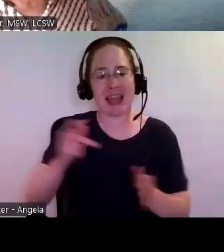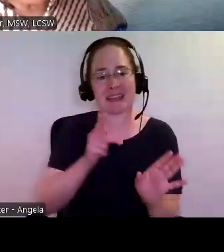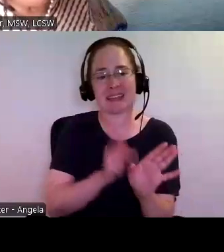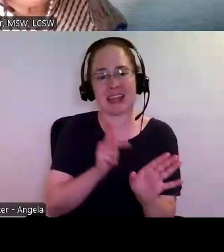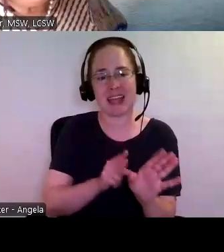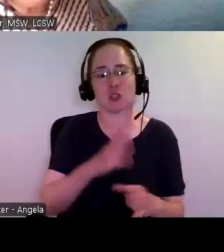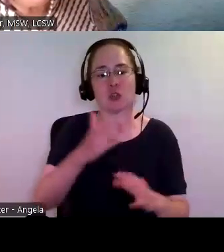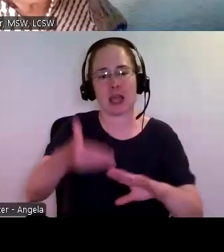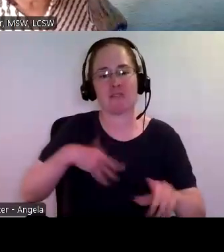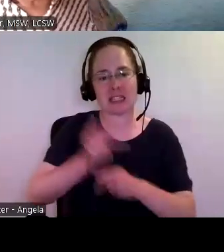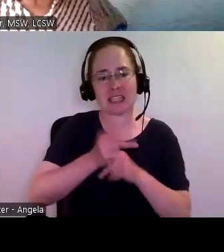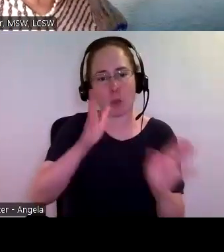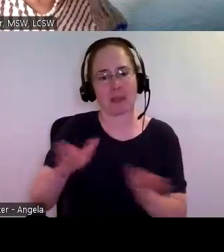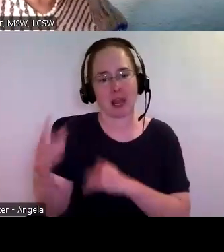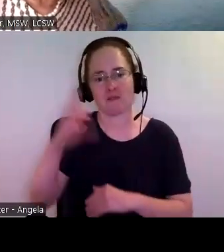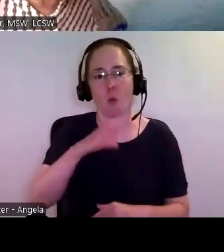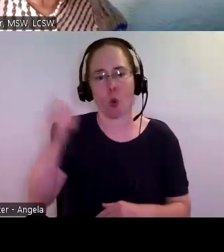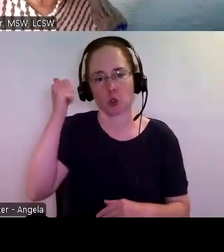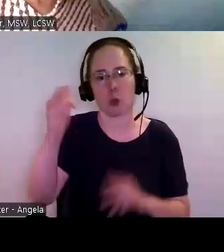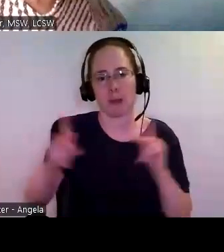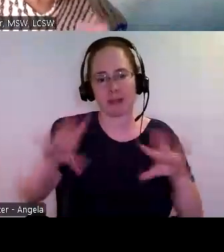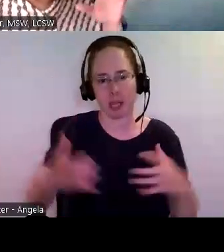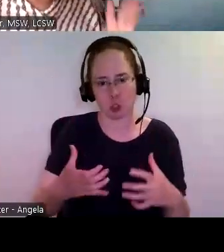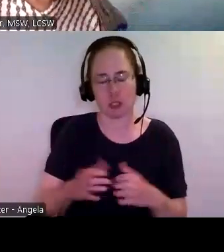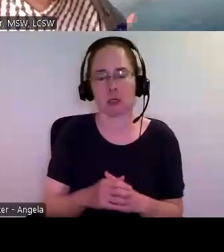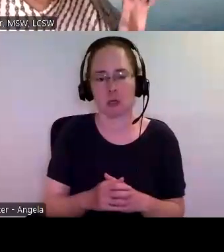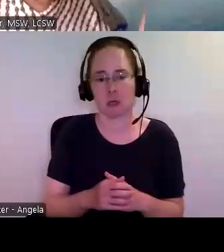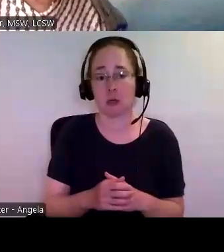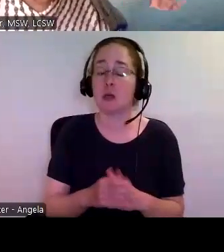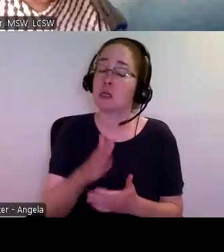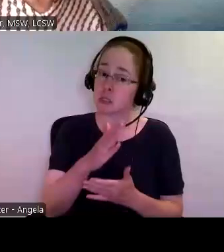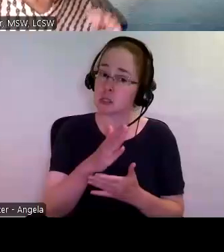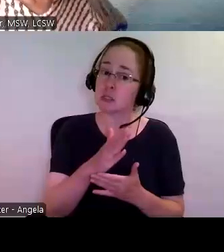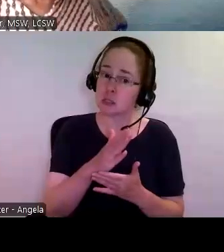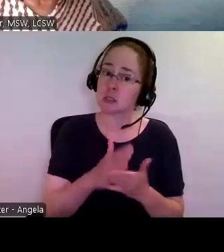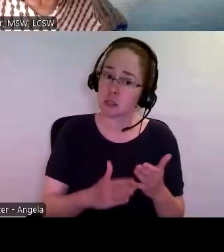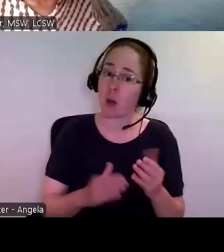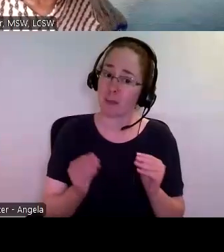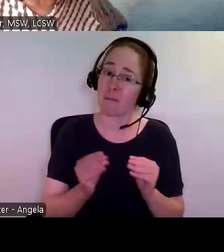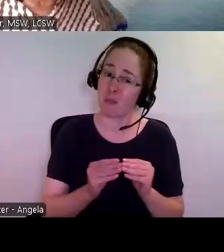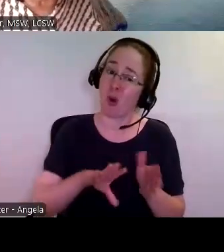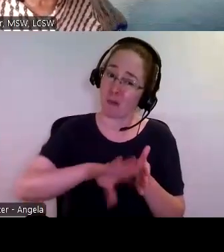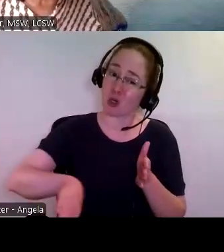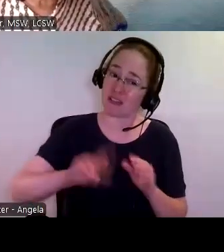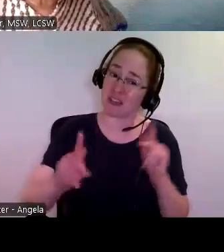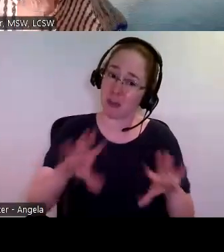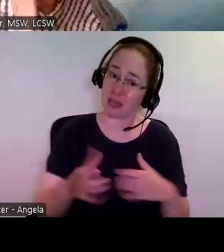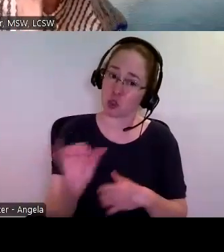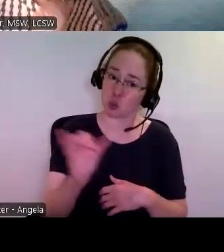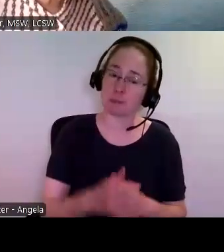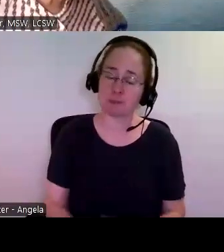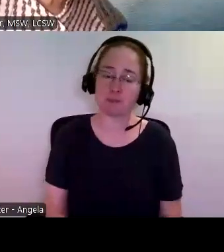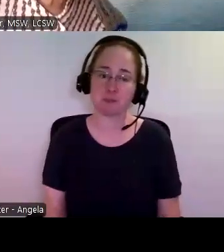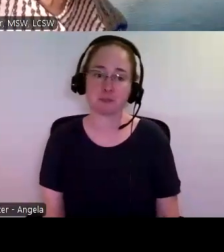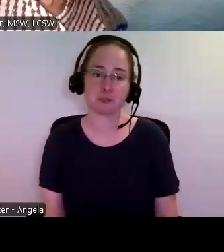advanced care planning for our older population and some of our more marginalized populations. Next